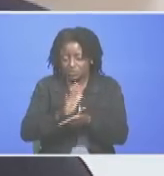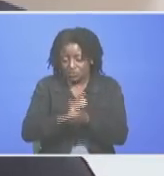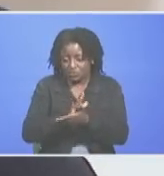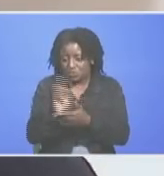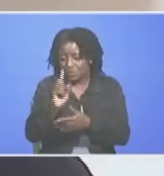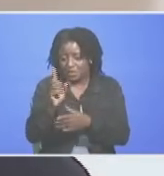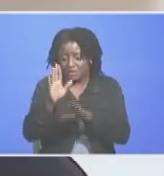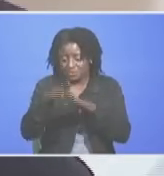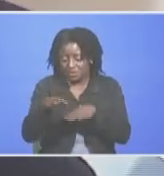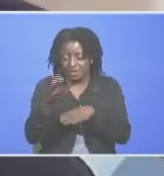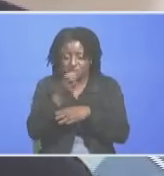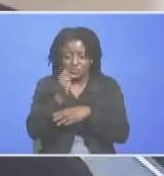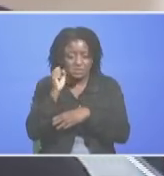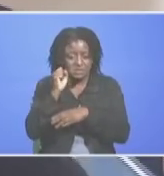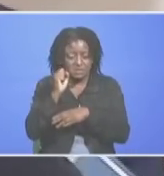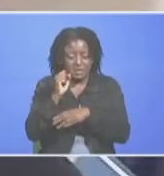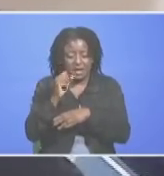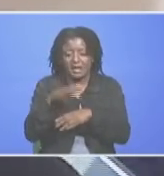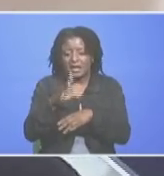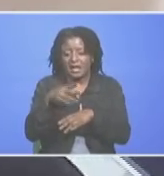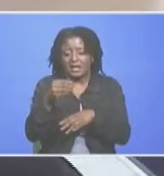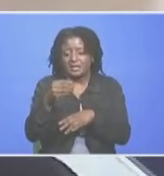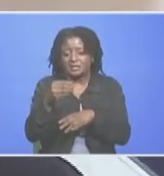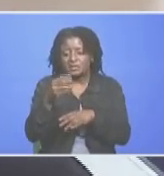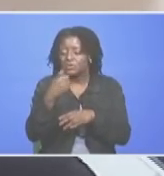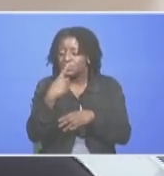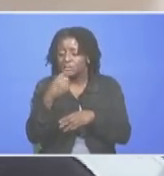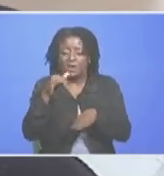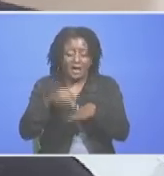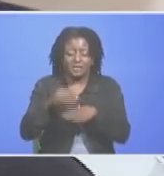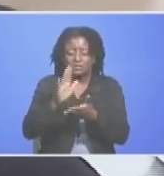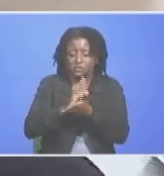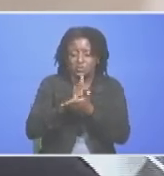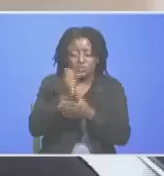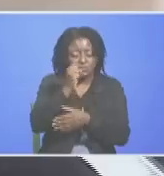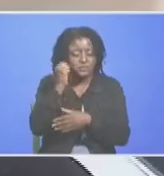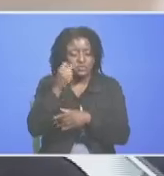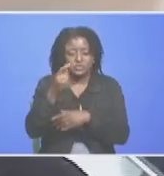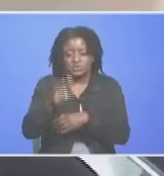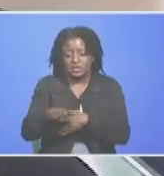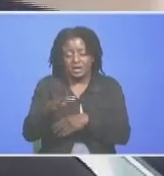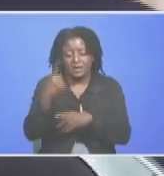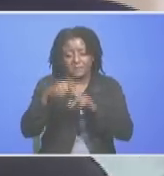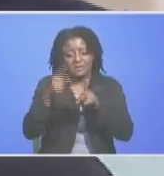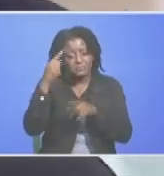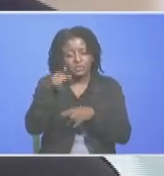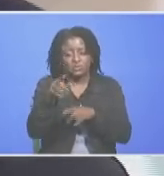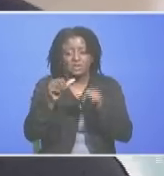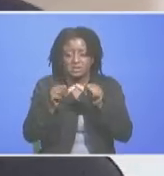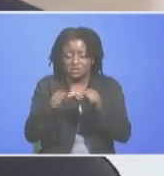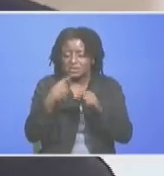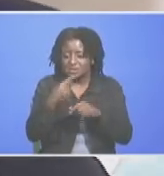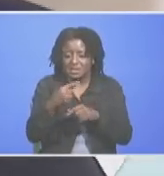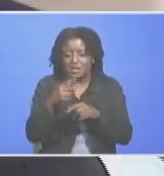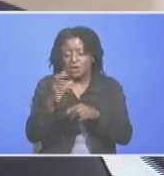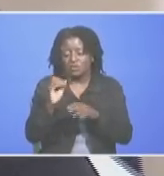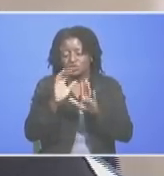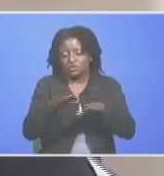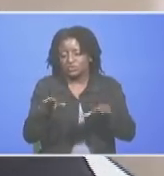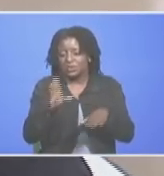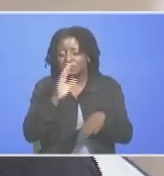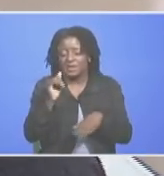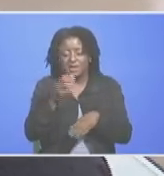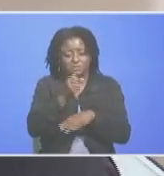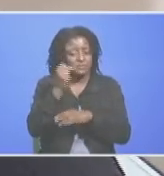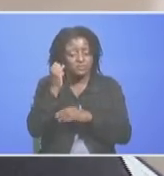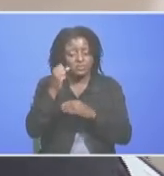school may have denied such a permission. Bring it to our attention. But for you to continue to say in the media, oh, children are being denied access to the